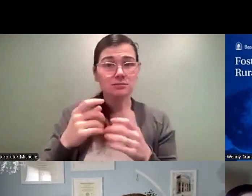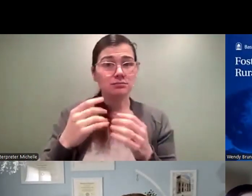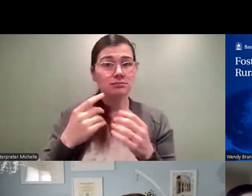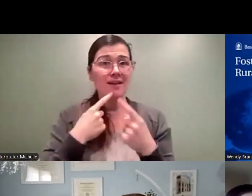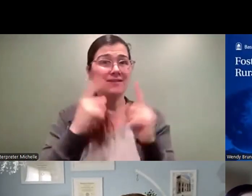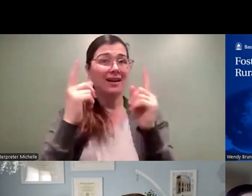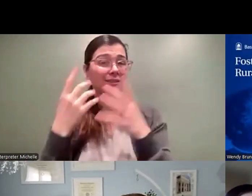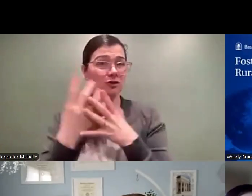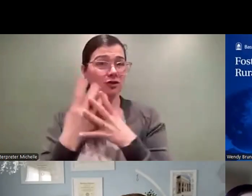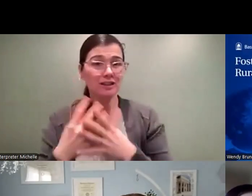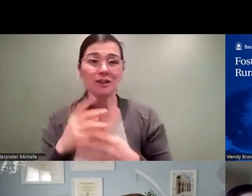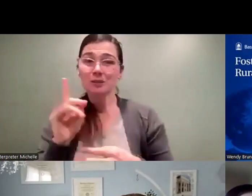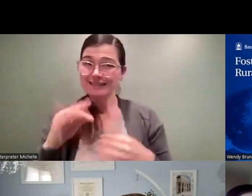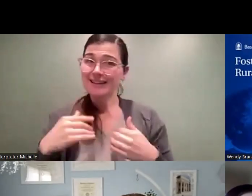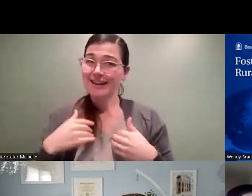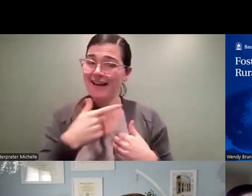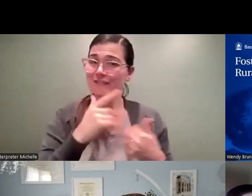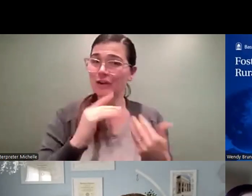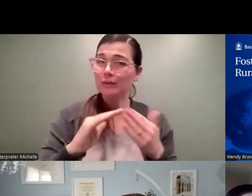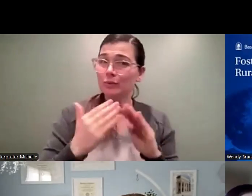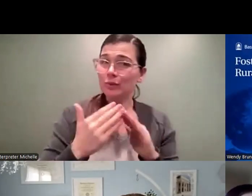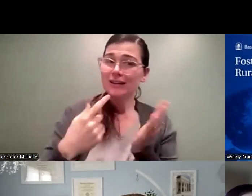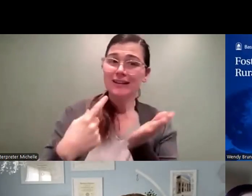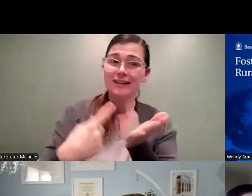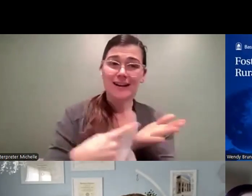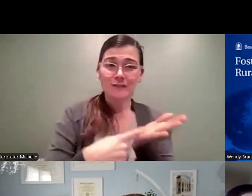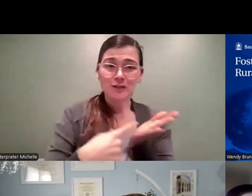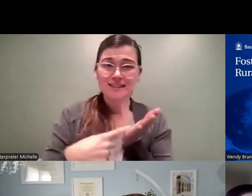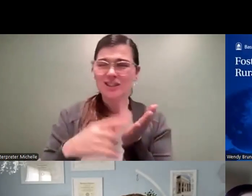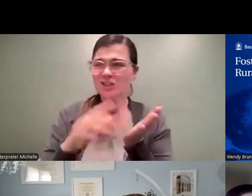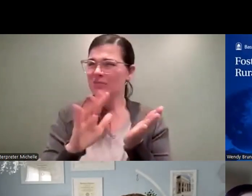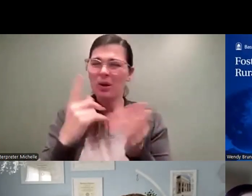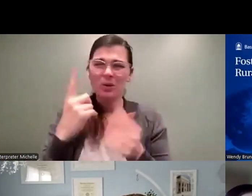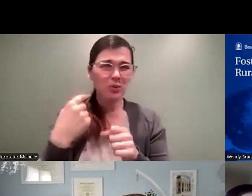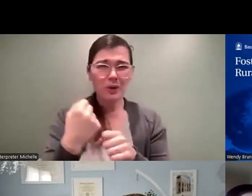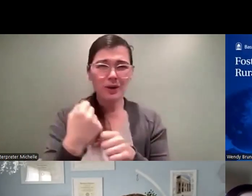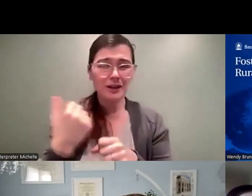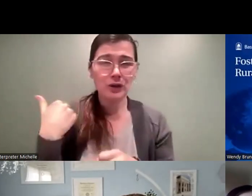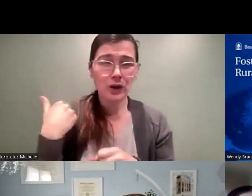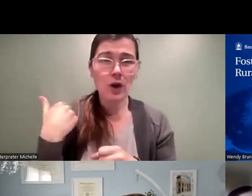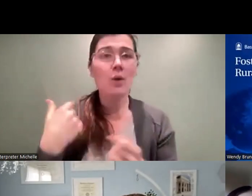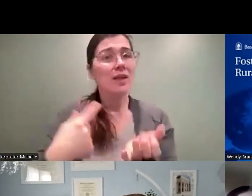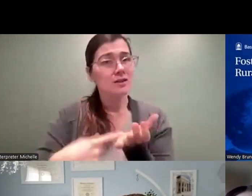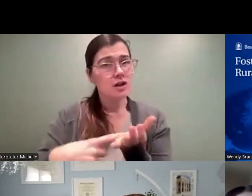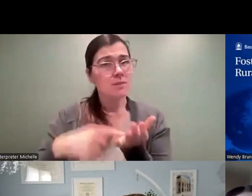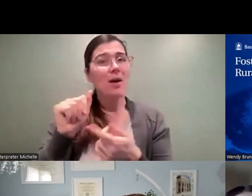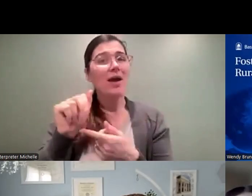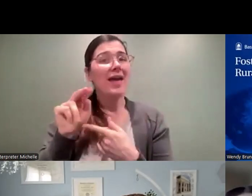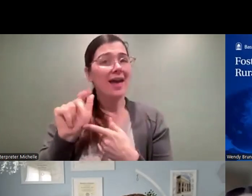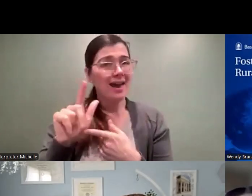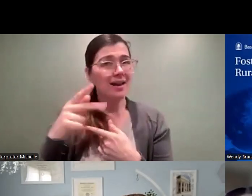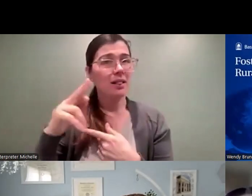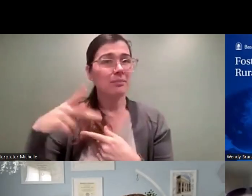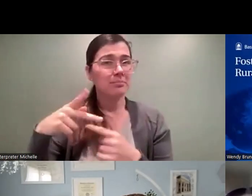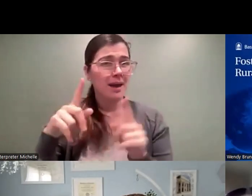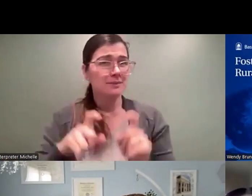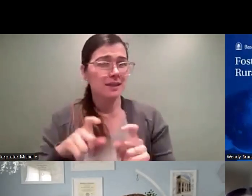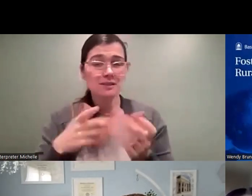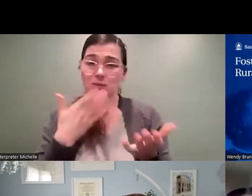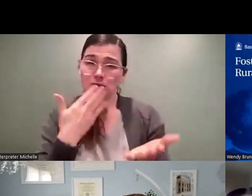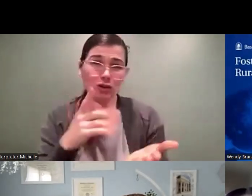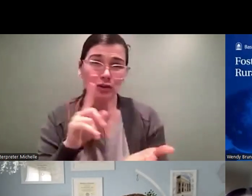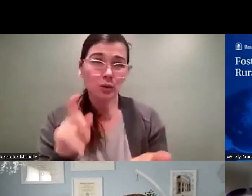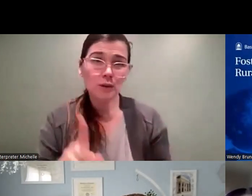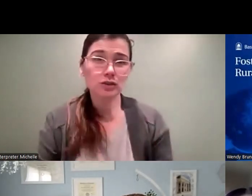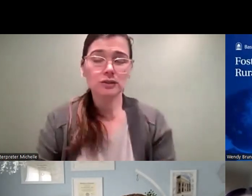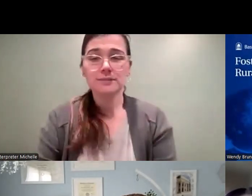a community conversation um, about a year ago that talked about anal pap tests. So that's a very good question.